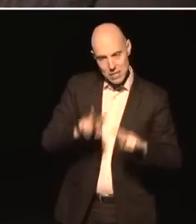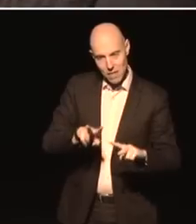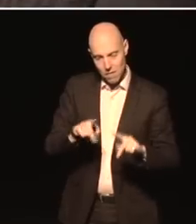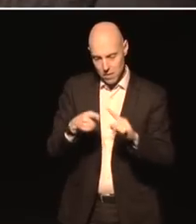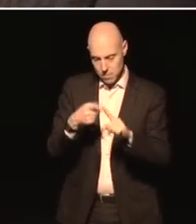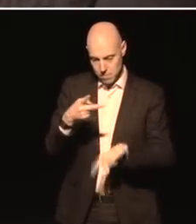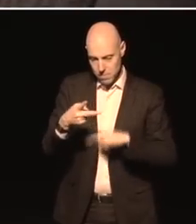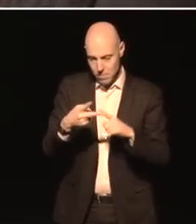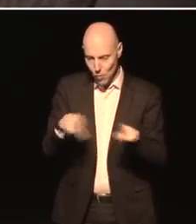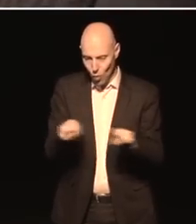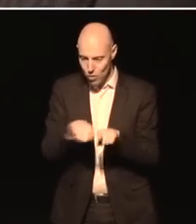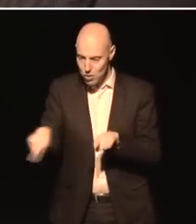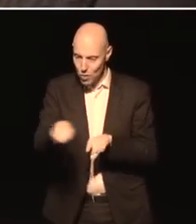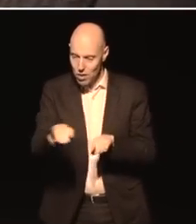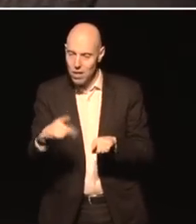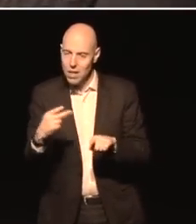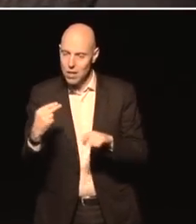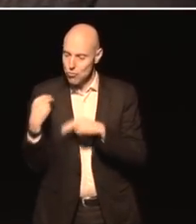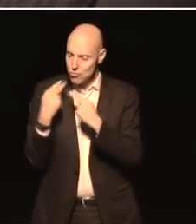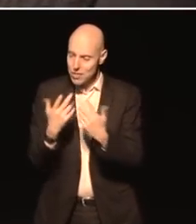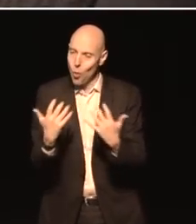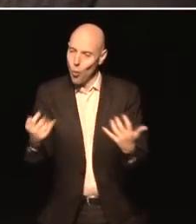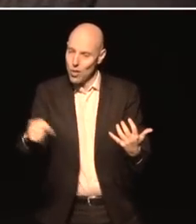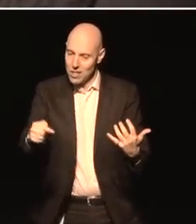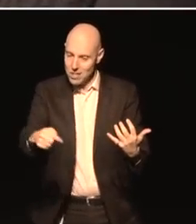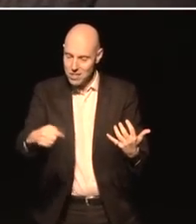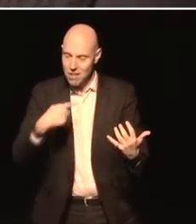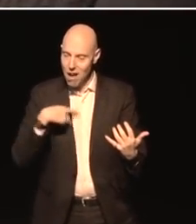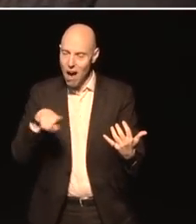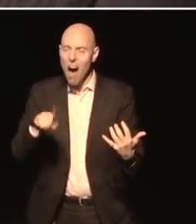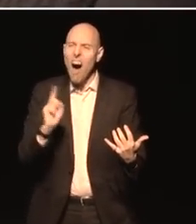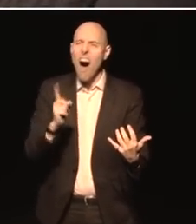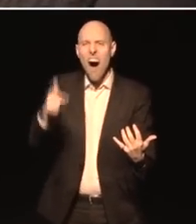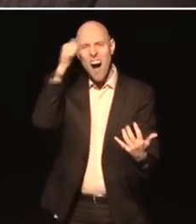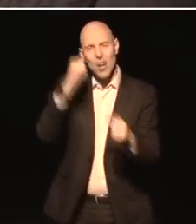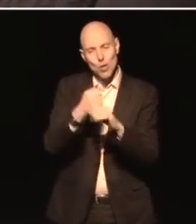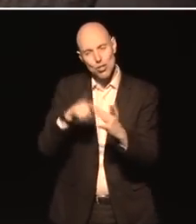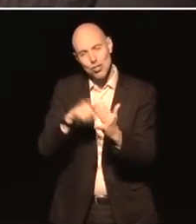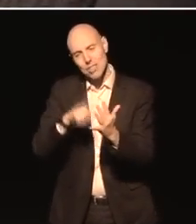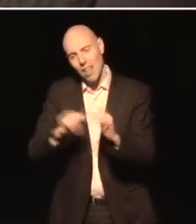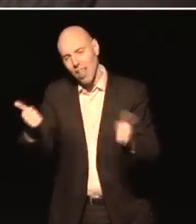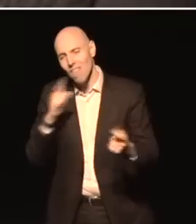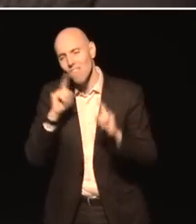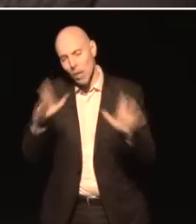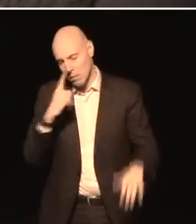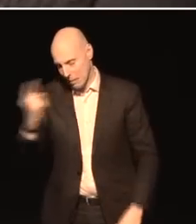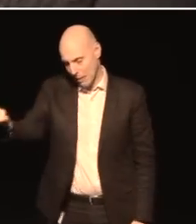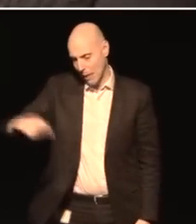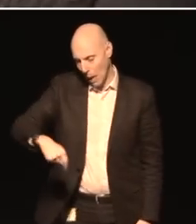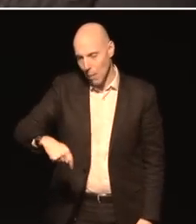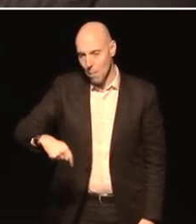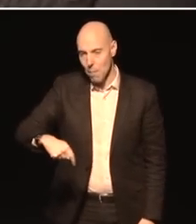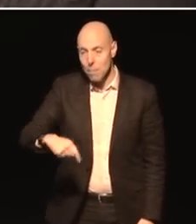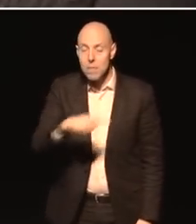our traditional audiences to feel confident enough with the work that they will be willing to come to a program by